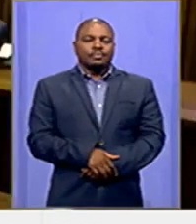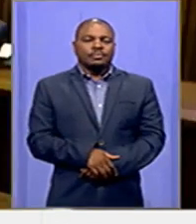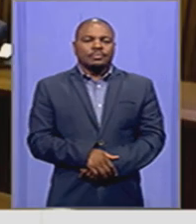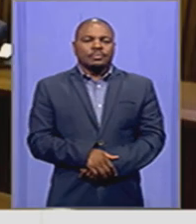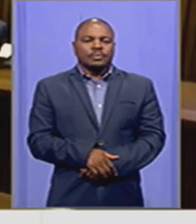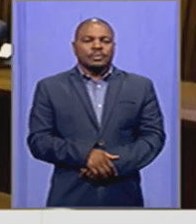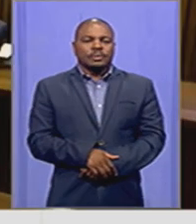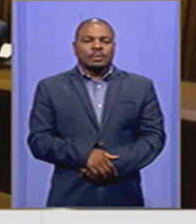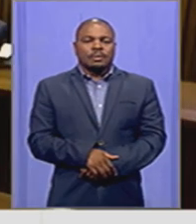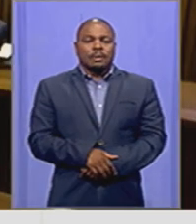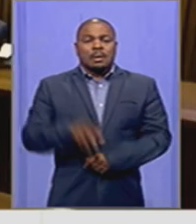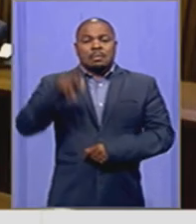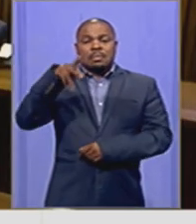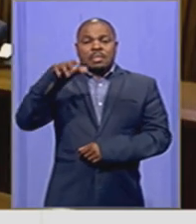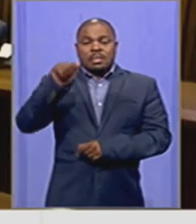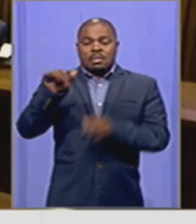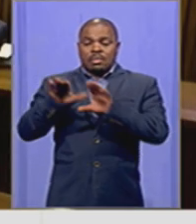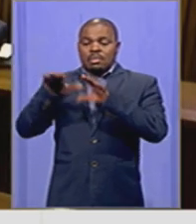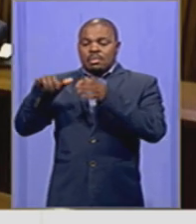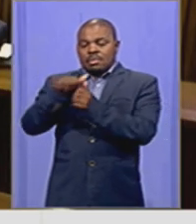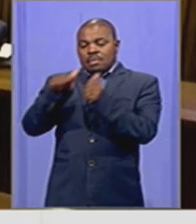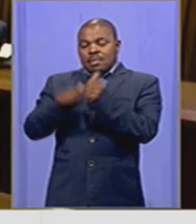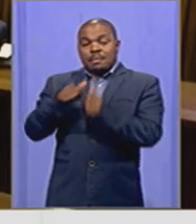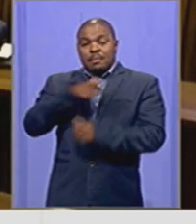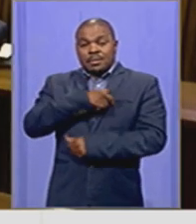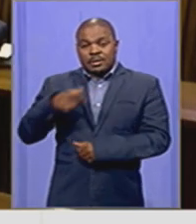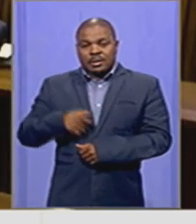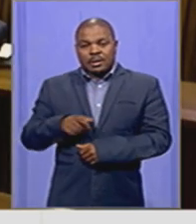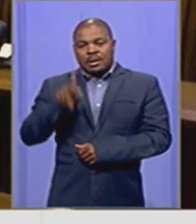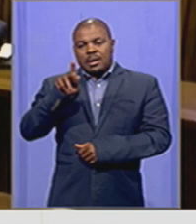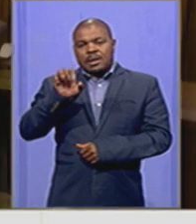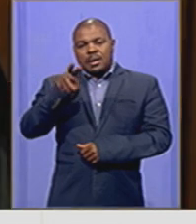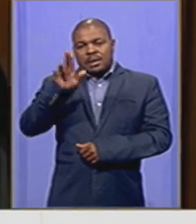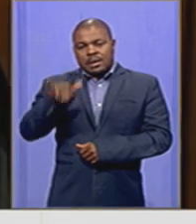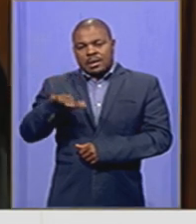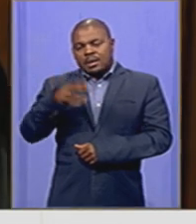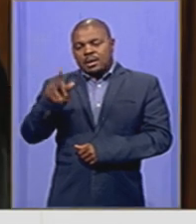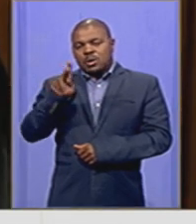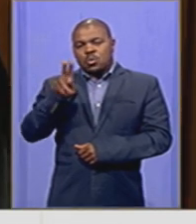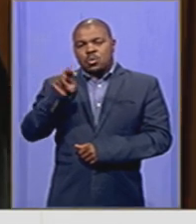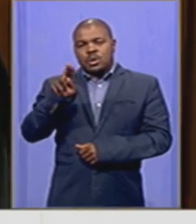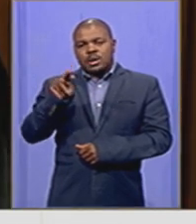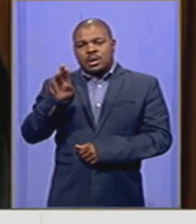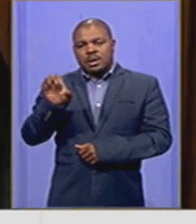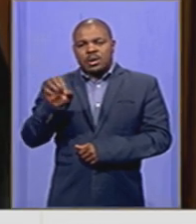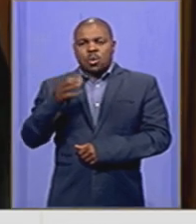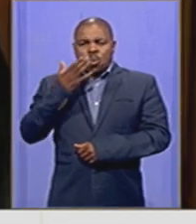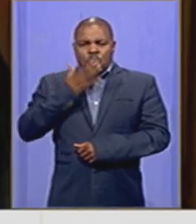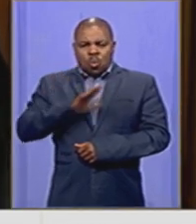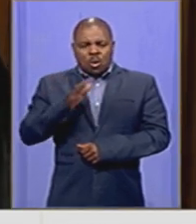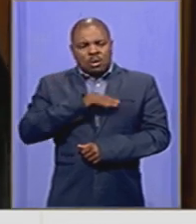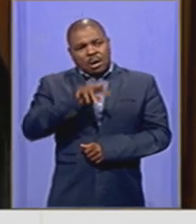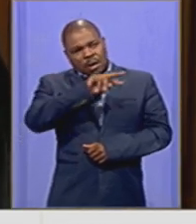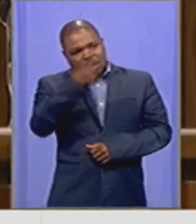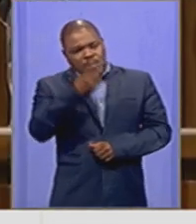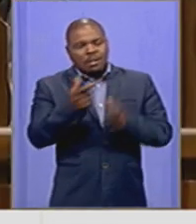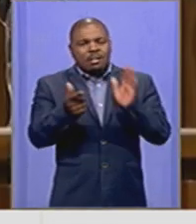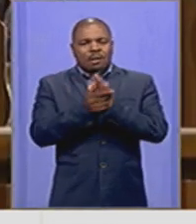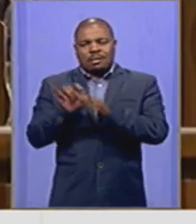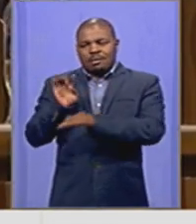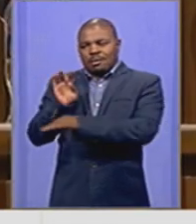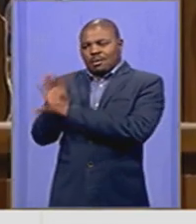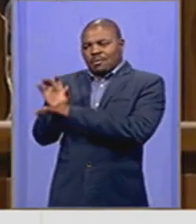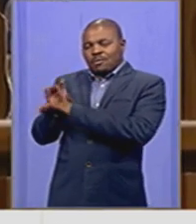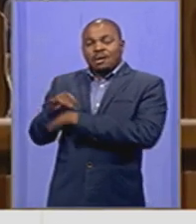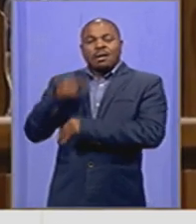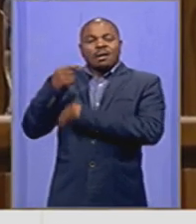motlatsa mopresidente wa Patriotic Alliance Kunene ga inele a re o batla go batla kgakololo engwe ya semolao